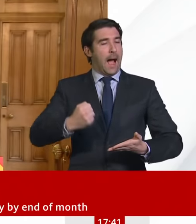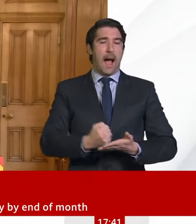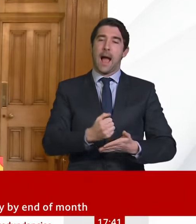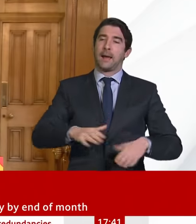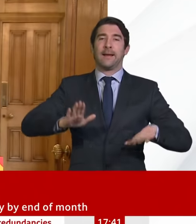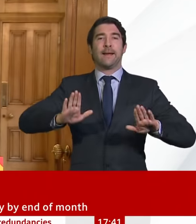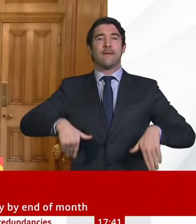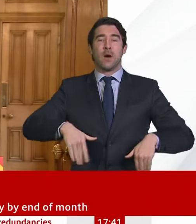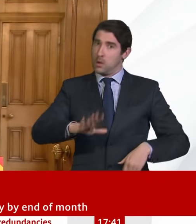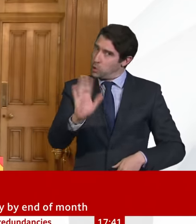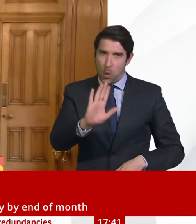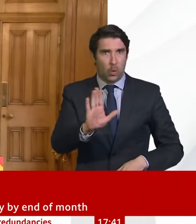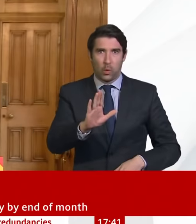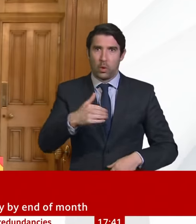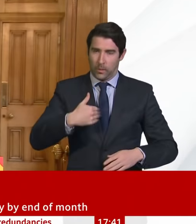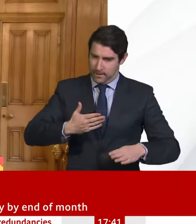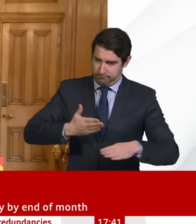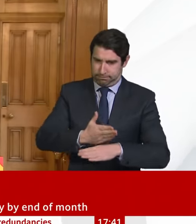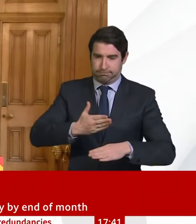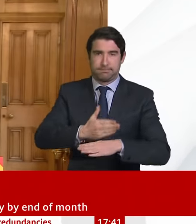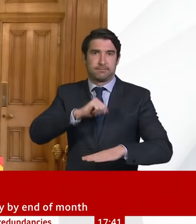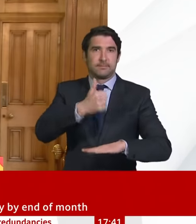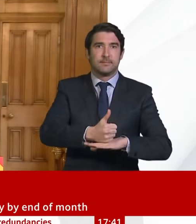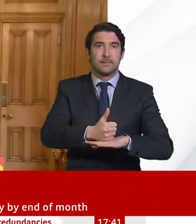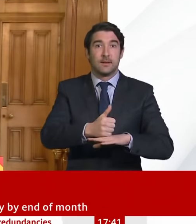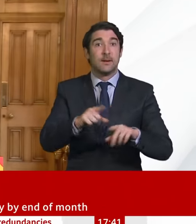the pharmaceutical companies will do the same for